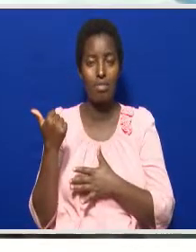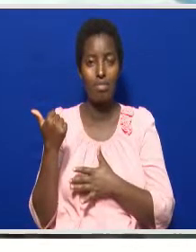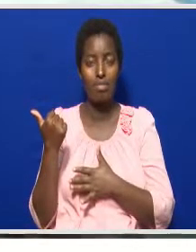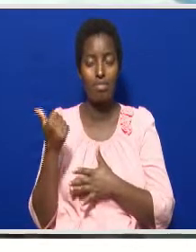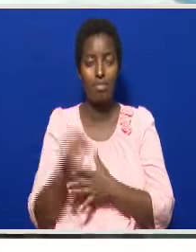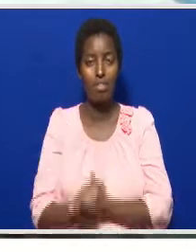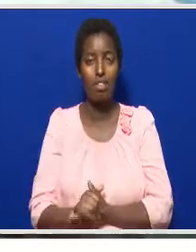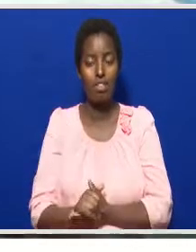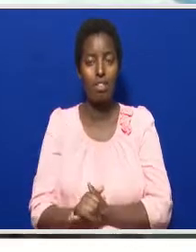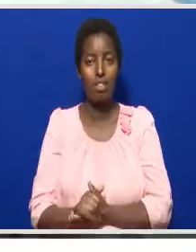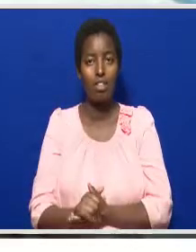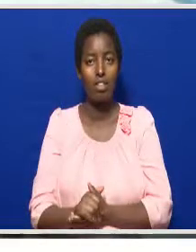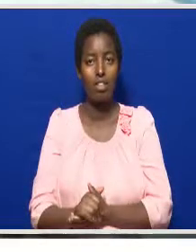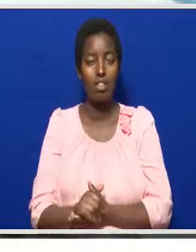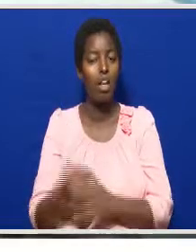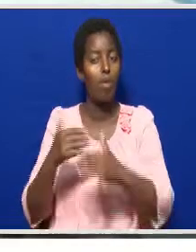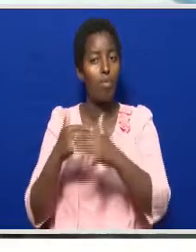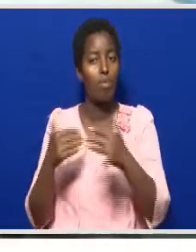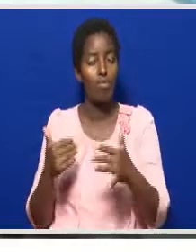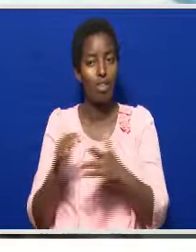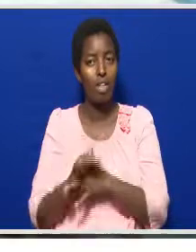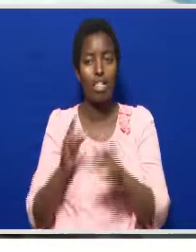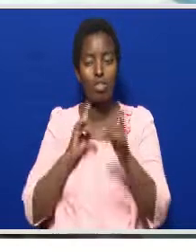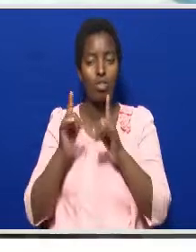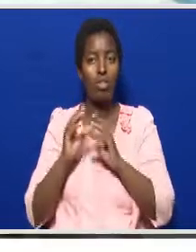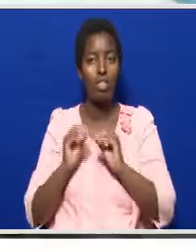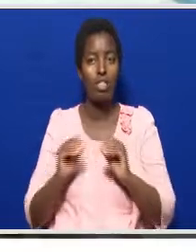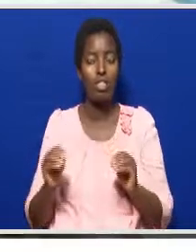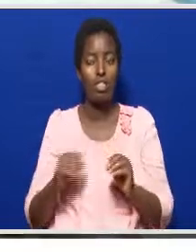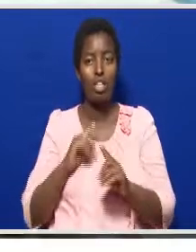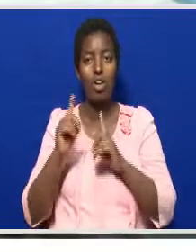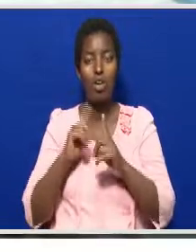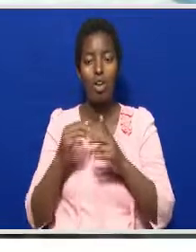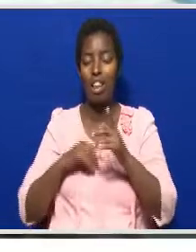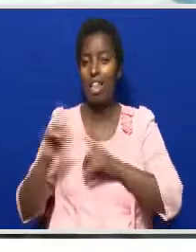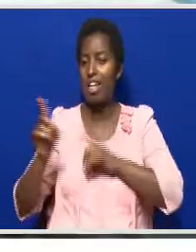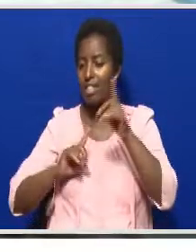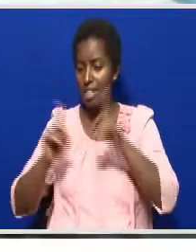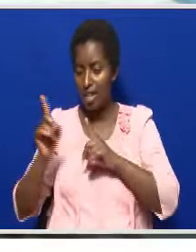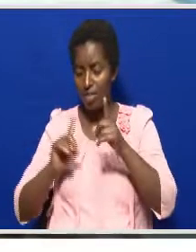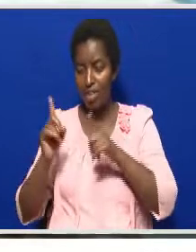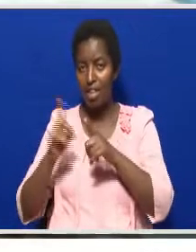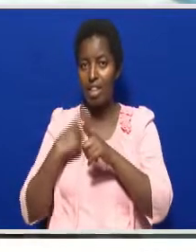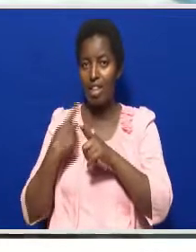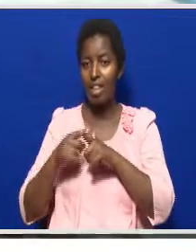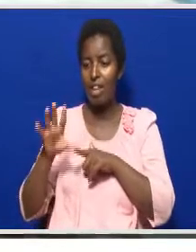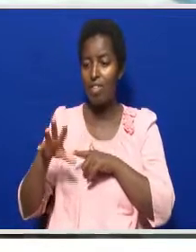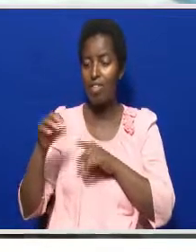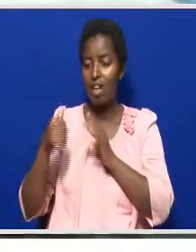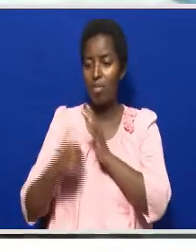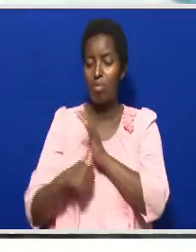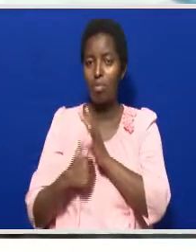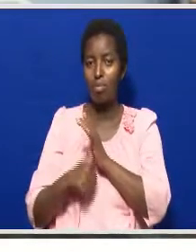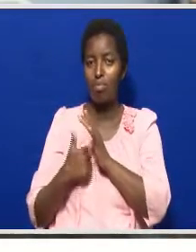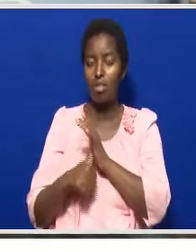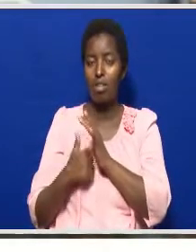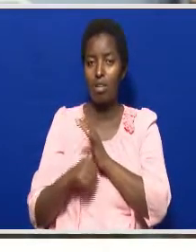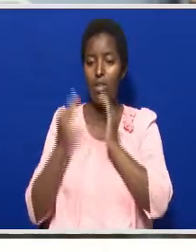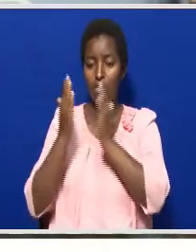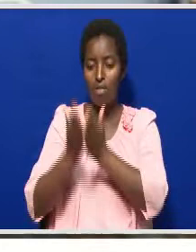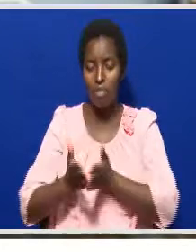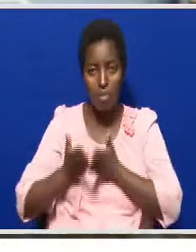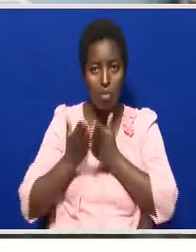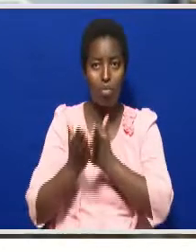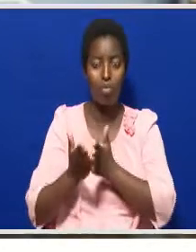nimeulizia kutoka ningi hapa, maana yake usiku sikuulizia kitu. Walikuwa na safari zao, alafu wamepata shida ya engine